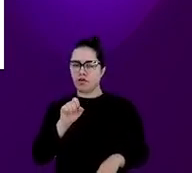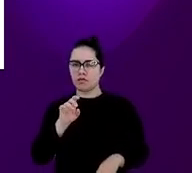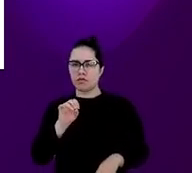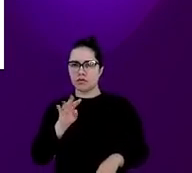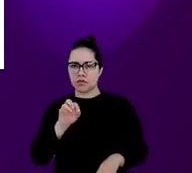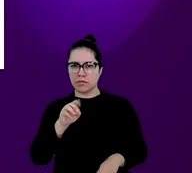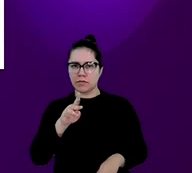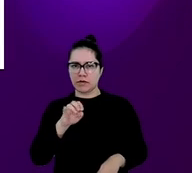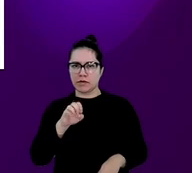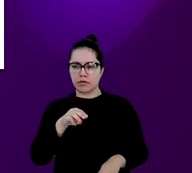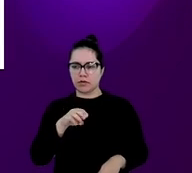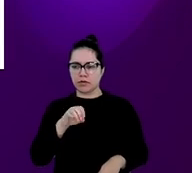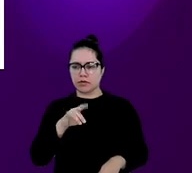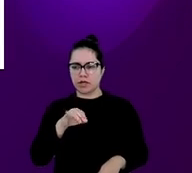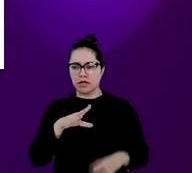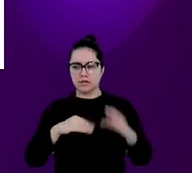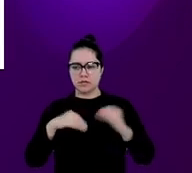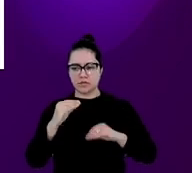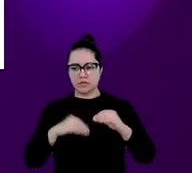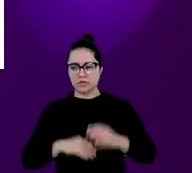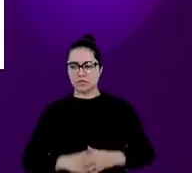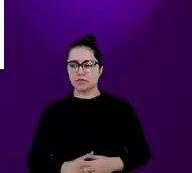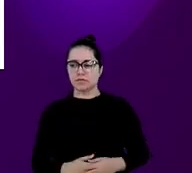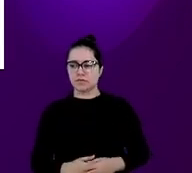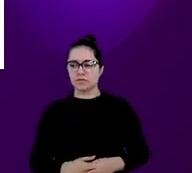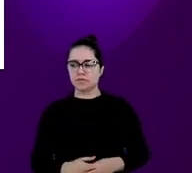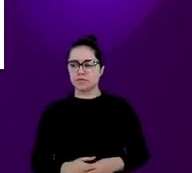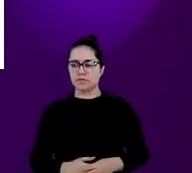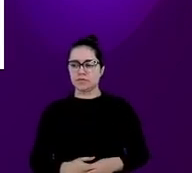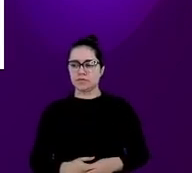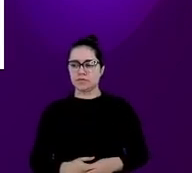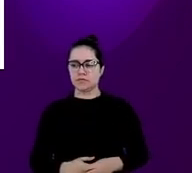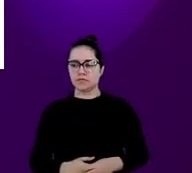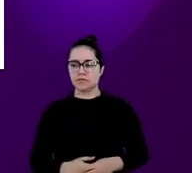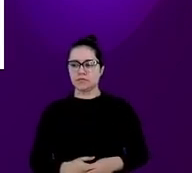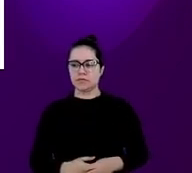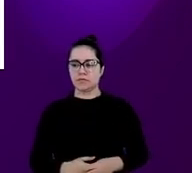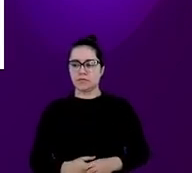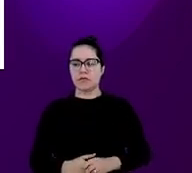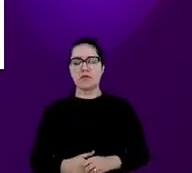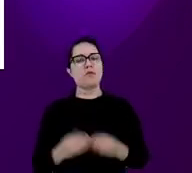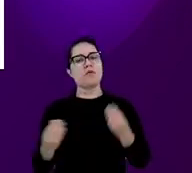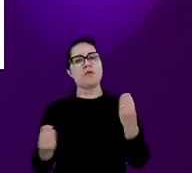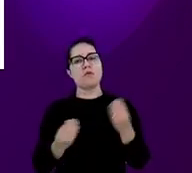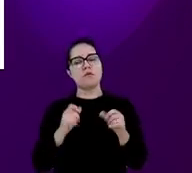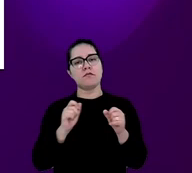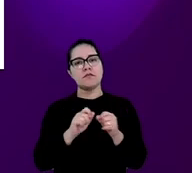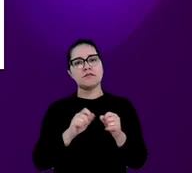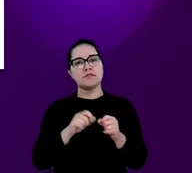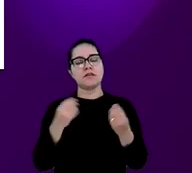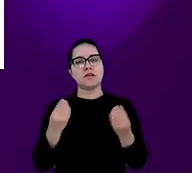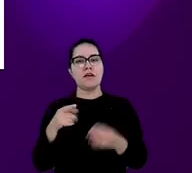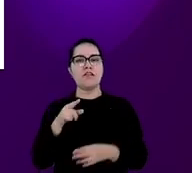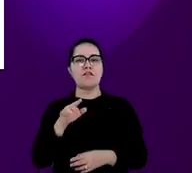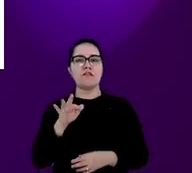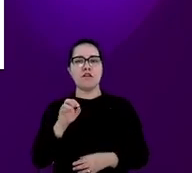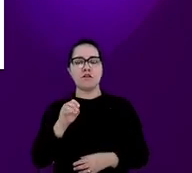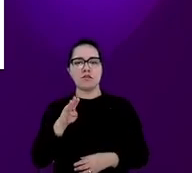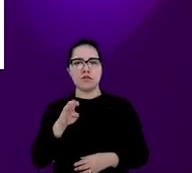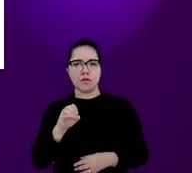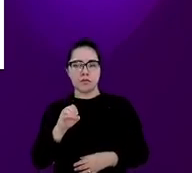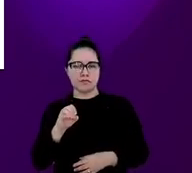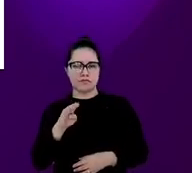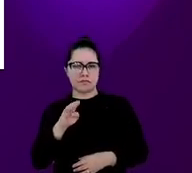how to make photobiomodulation predictable, how to make it work for humans, not only